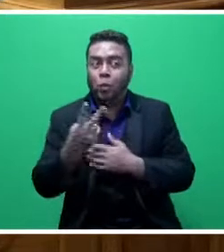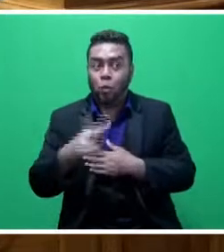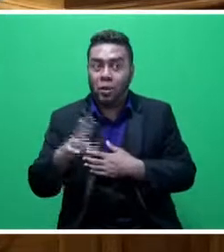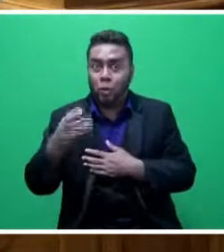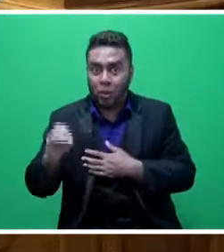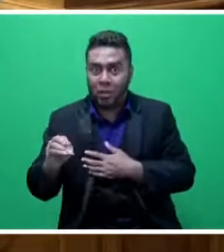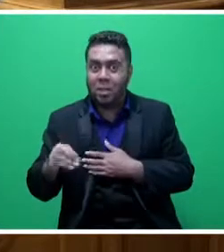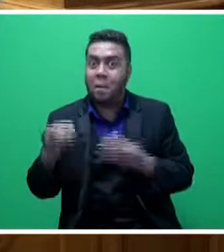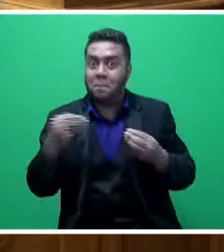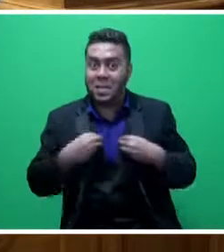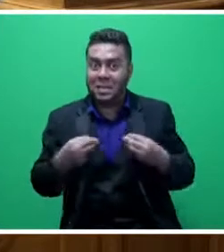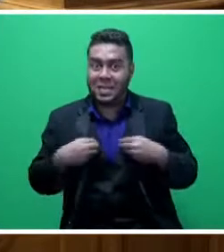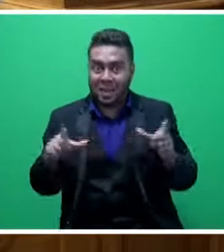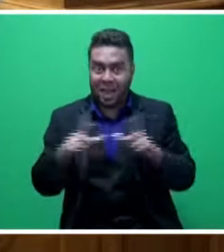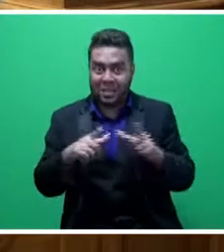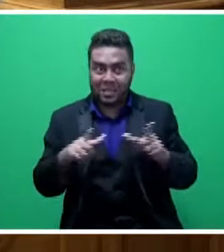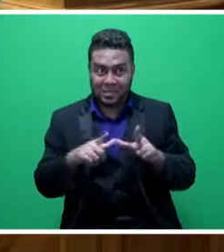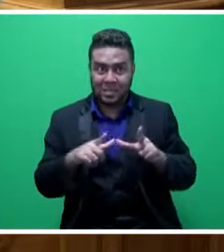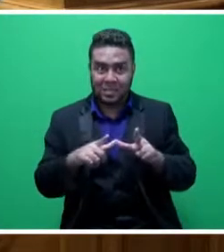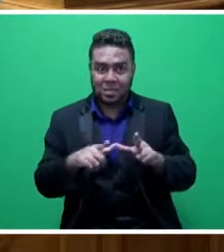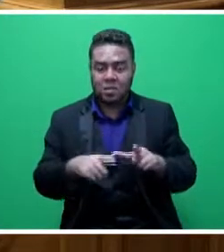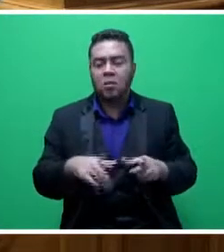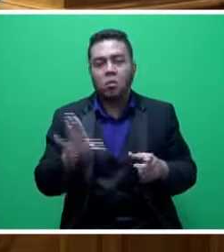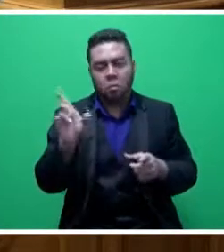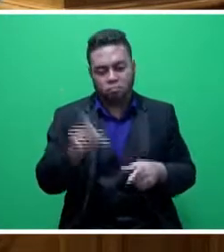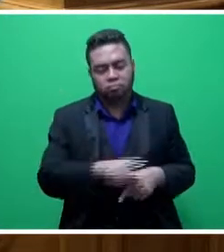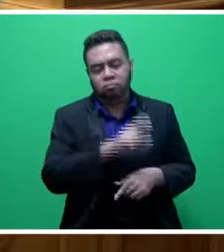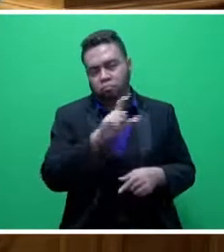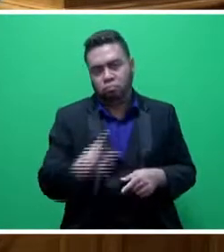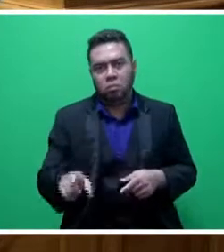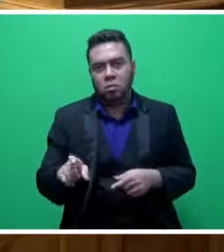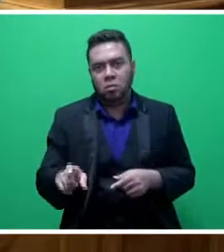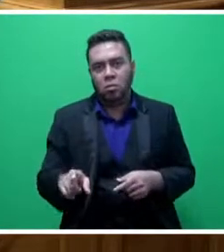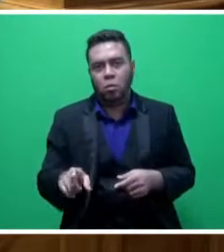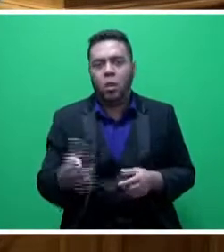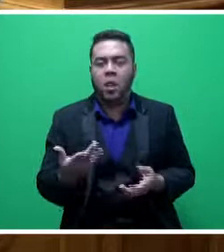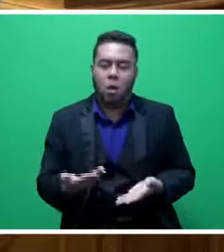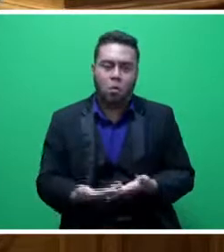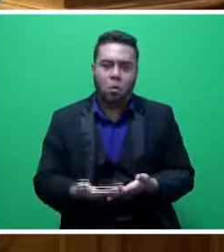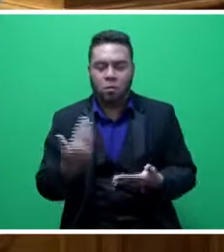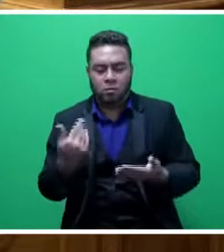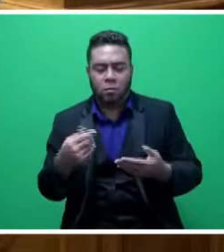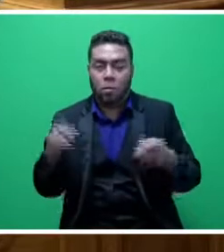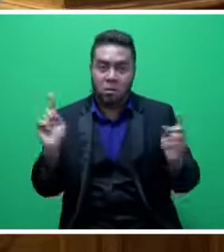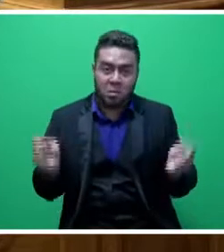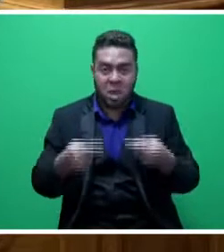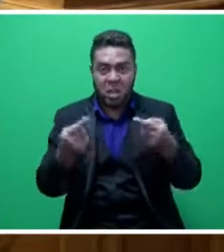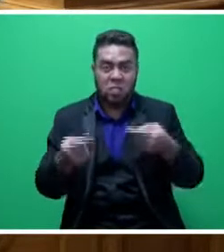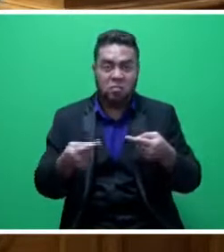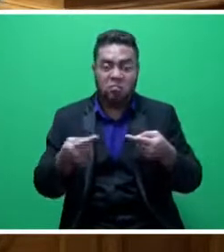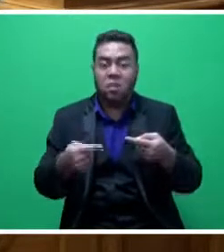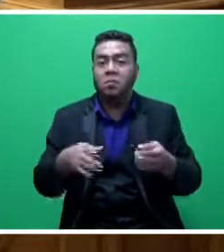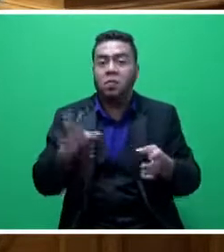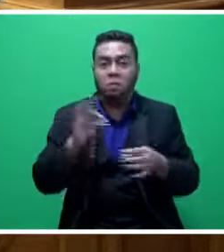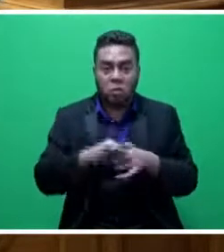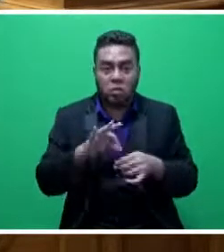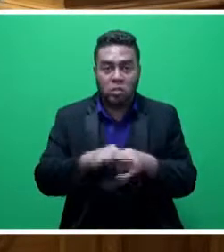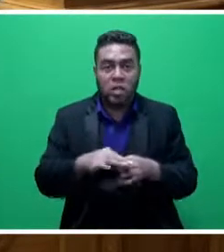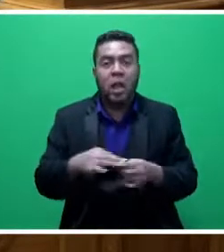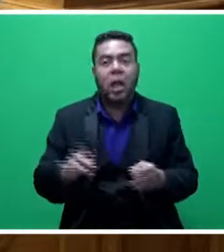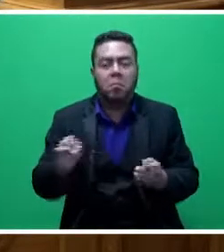Business Licensing Repeal Bill 2020 be debated, voted upon and be